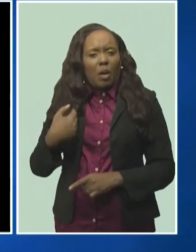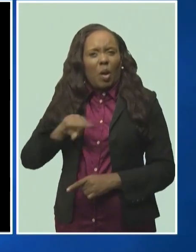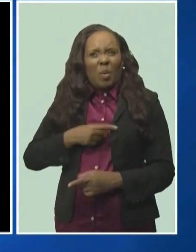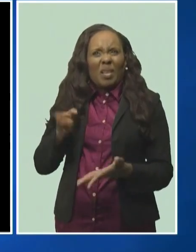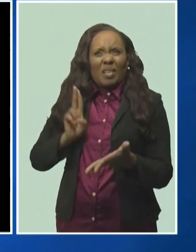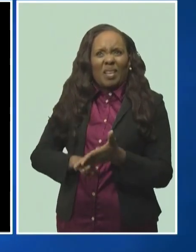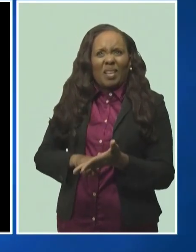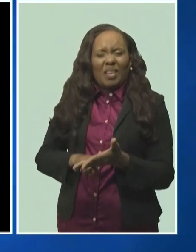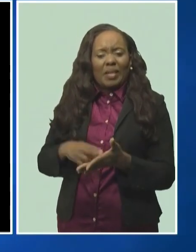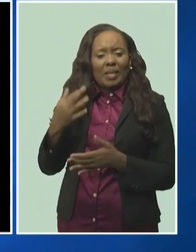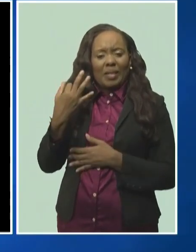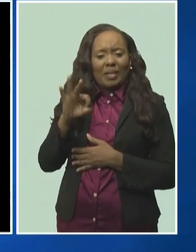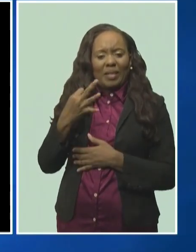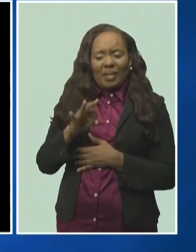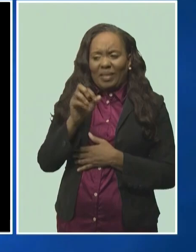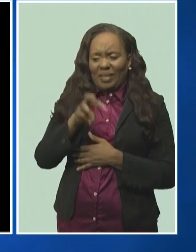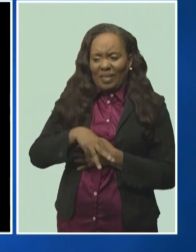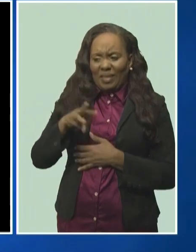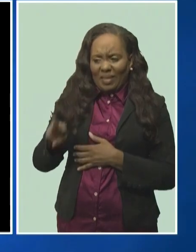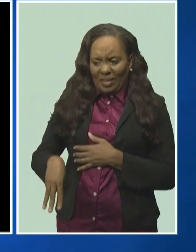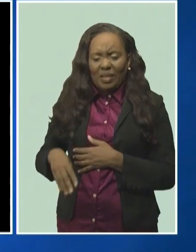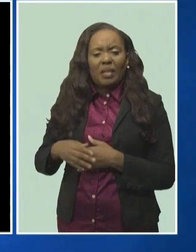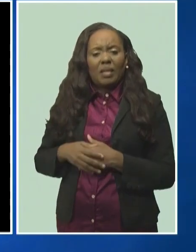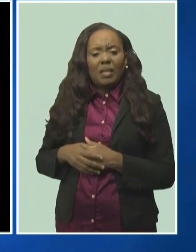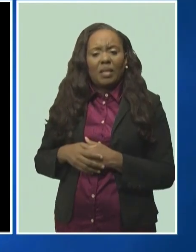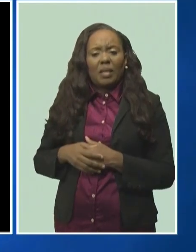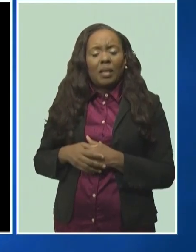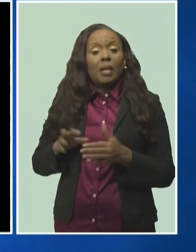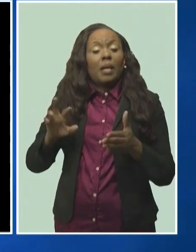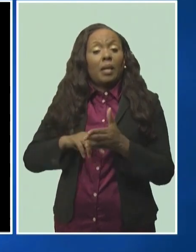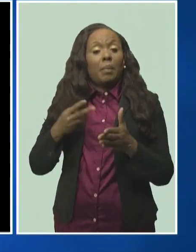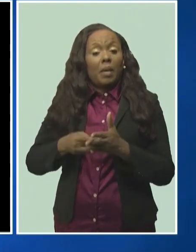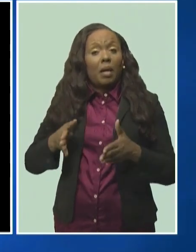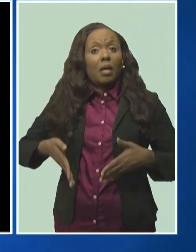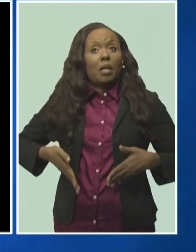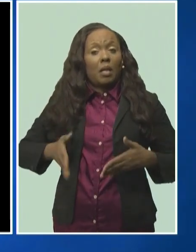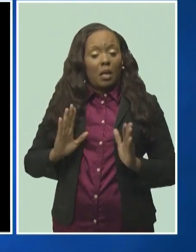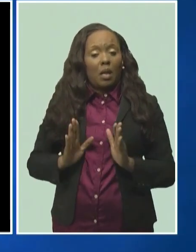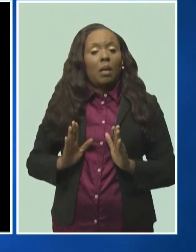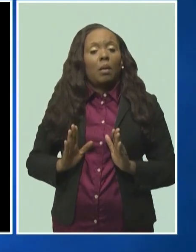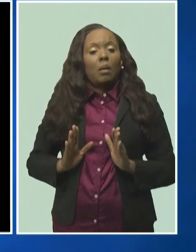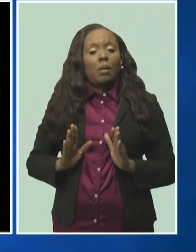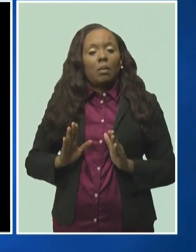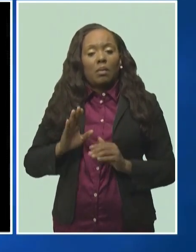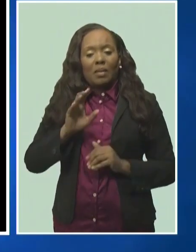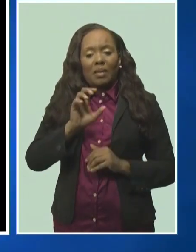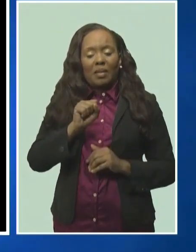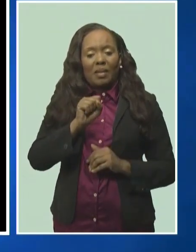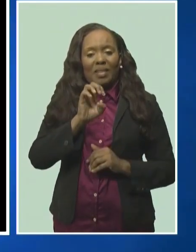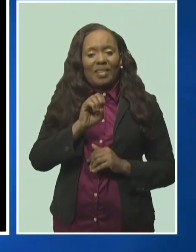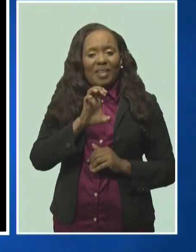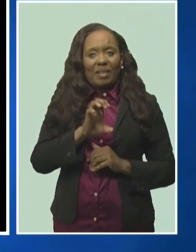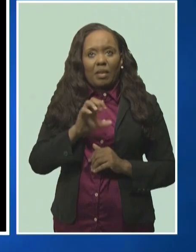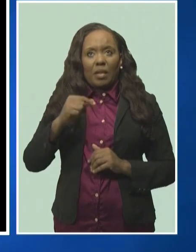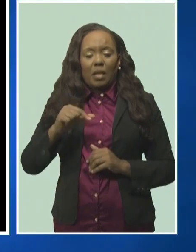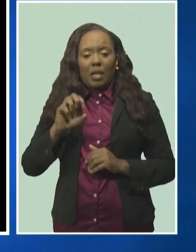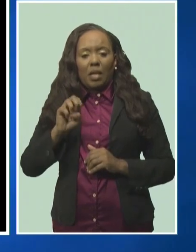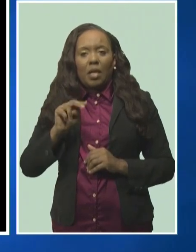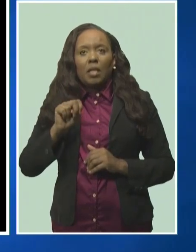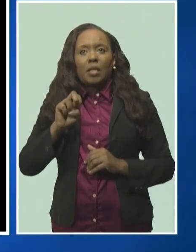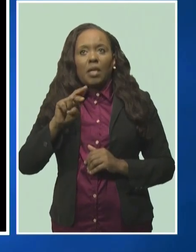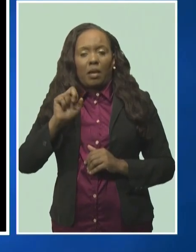since 1966, which allowed for the Secretary General to choose the means of settlement. The Secretary General chose the